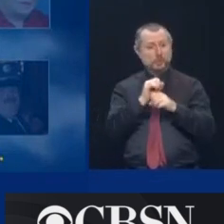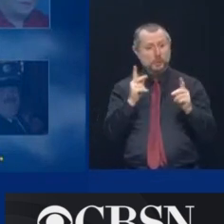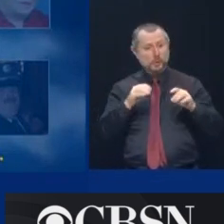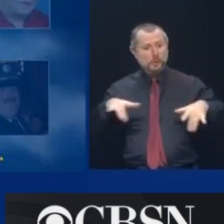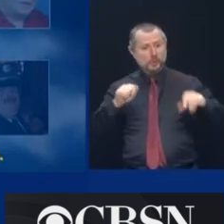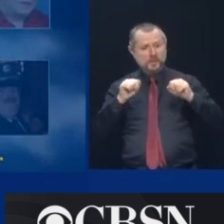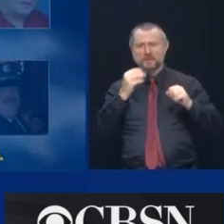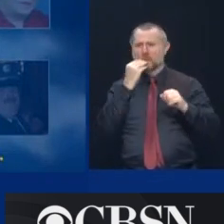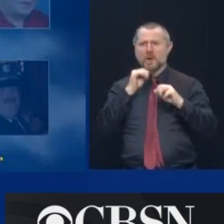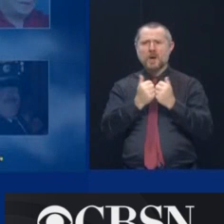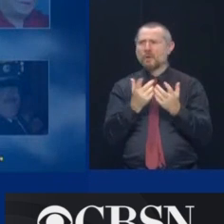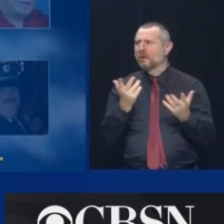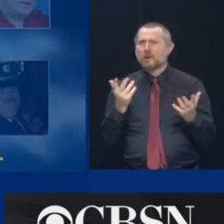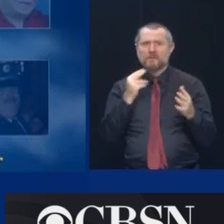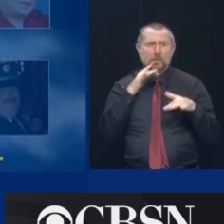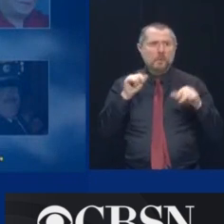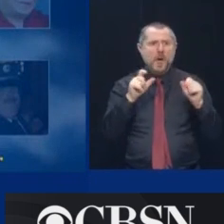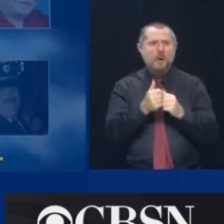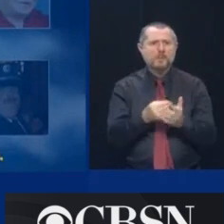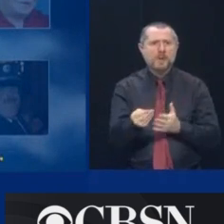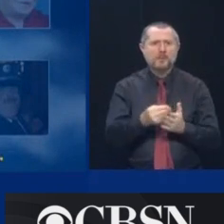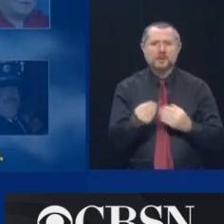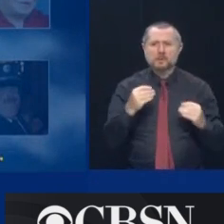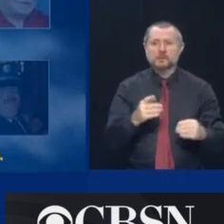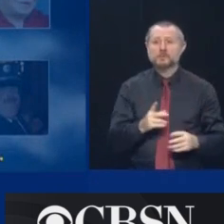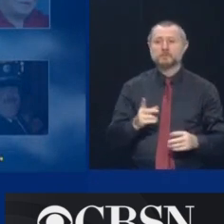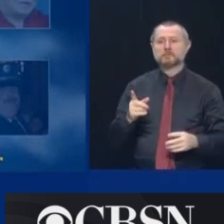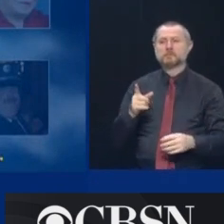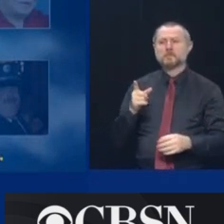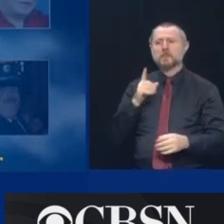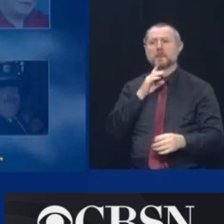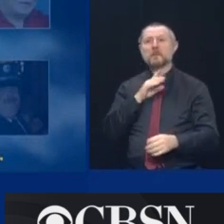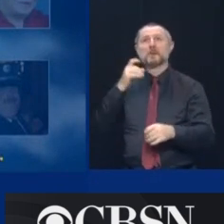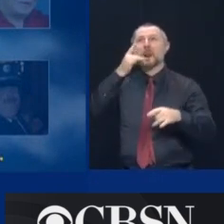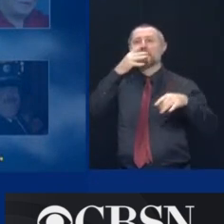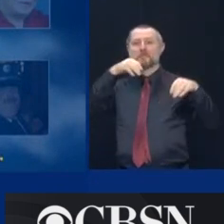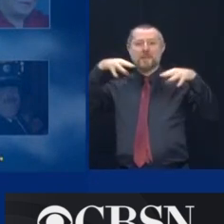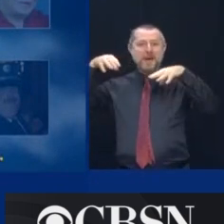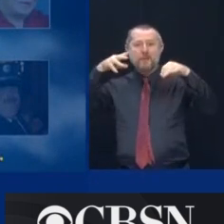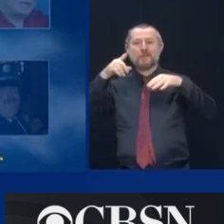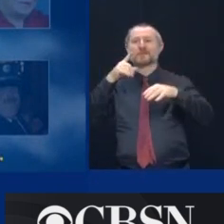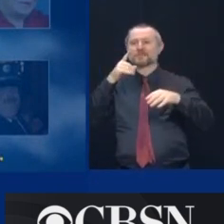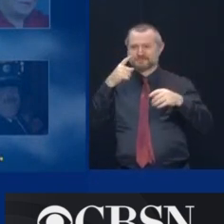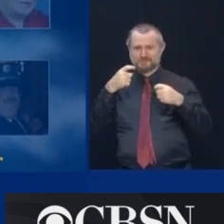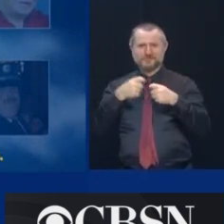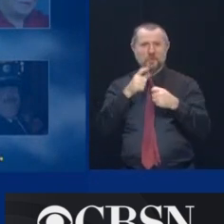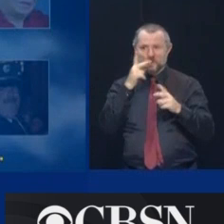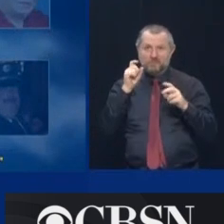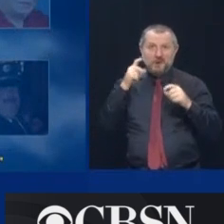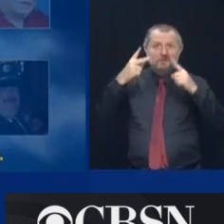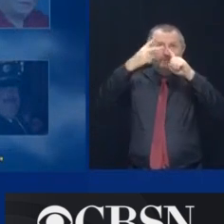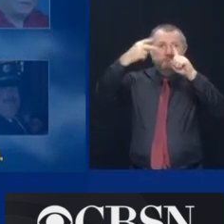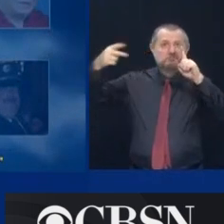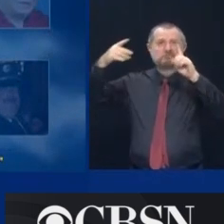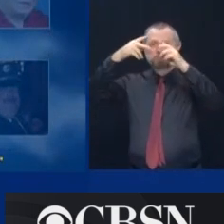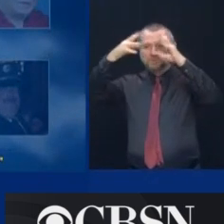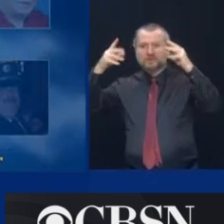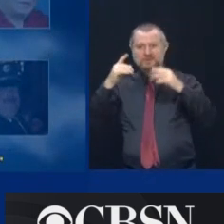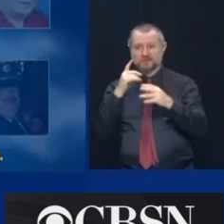up at the utility company, because if people flick that light switch and there are no lights in their home and there's no heat, there's going to be